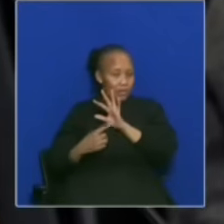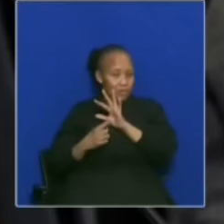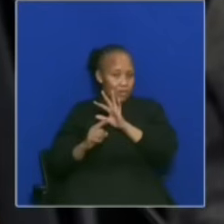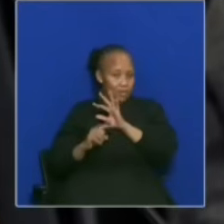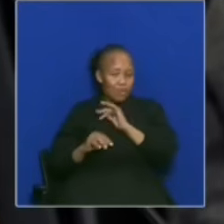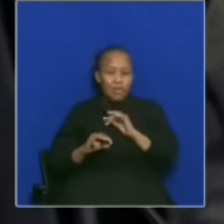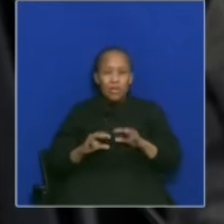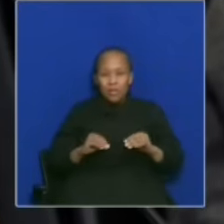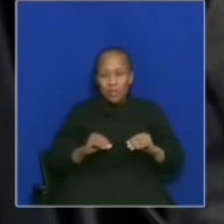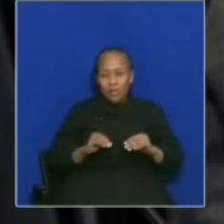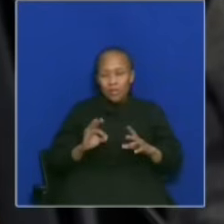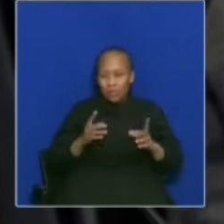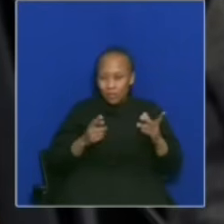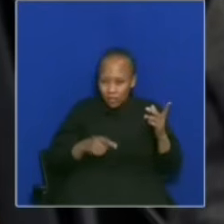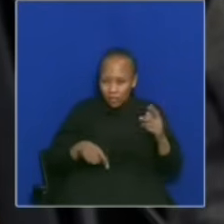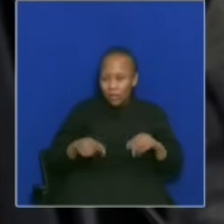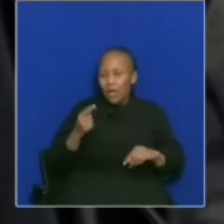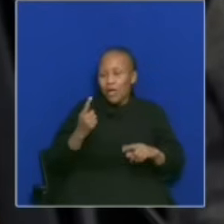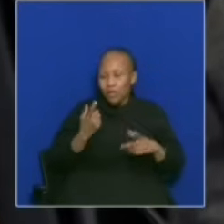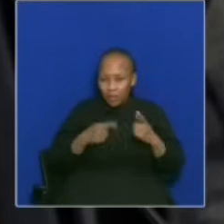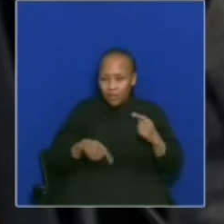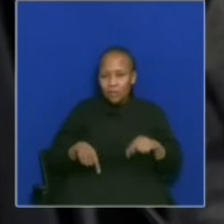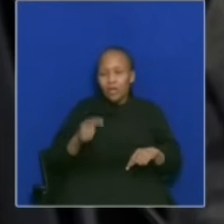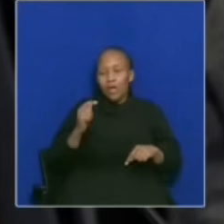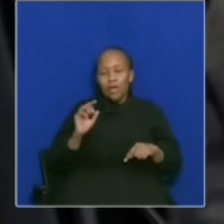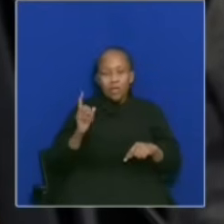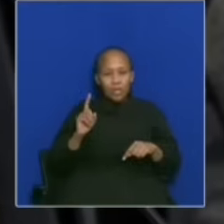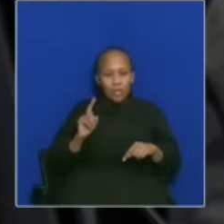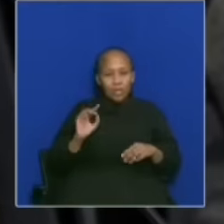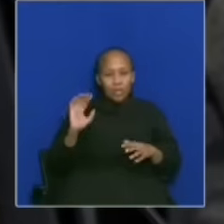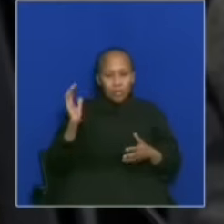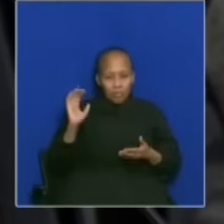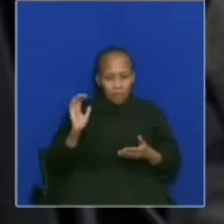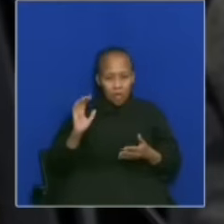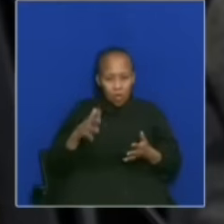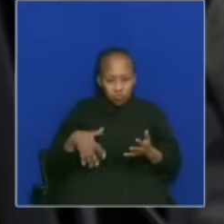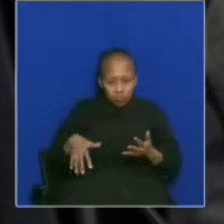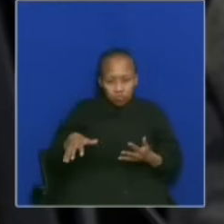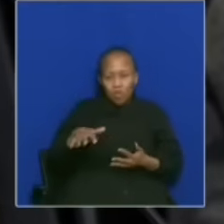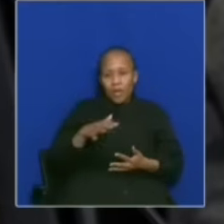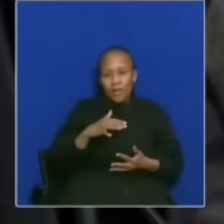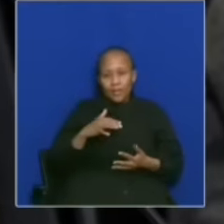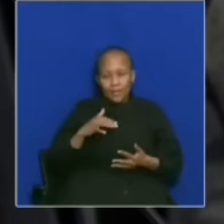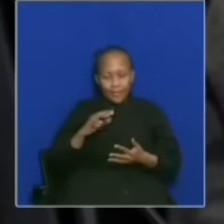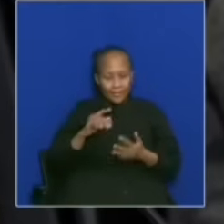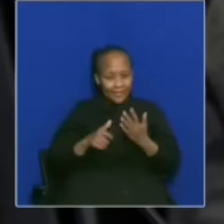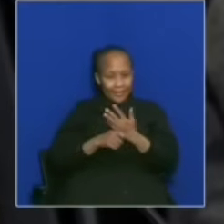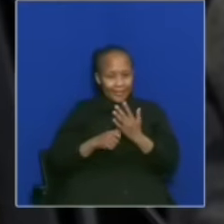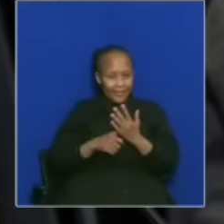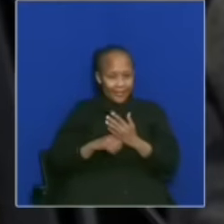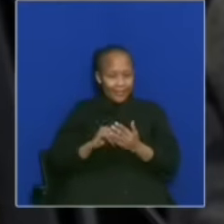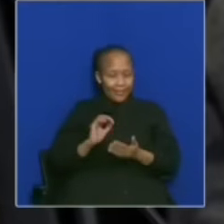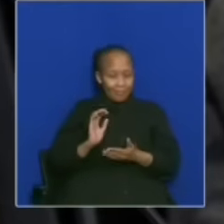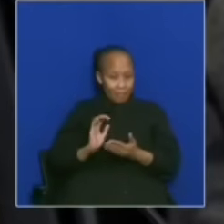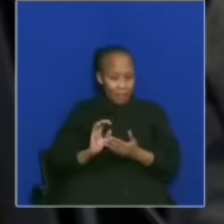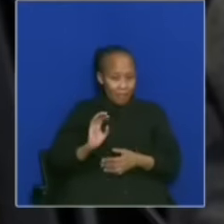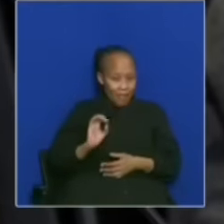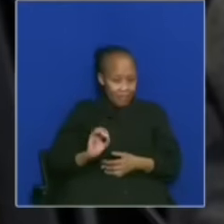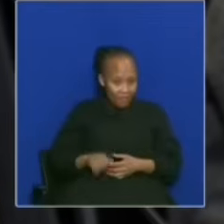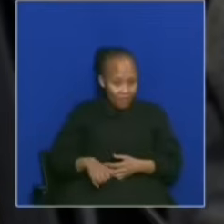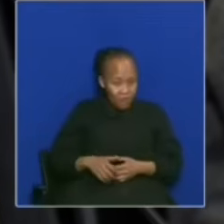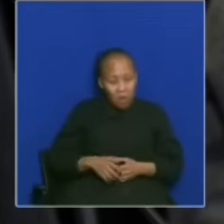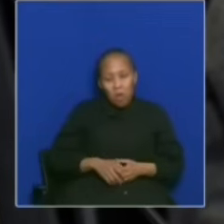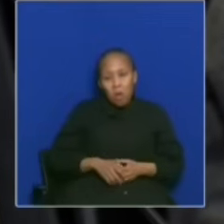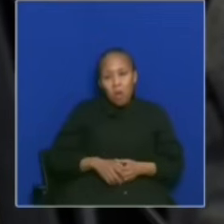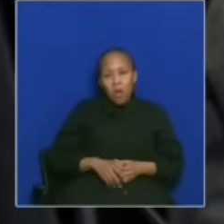minimum collectible tax rate. In other words, at a price which must involve tax evasion, that the person